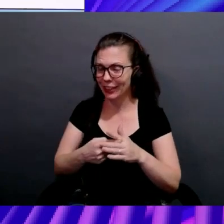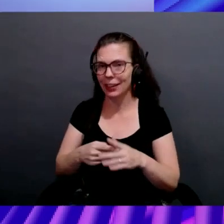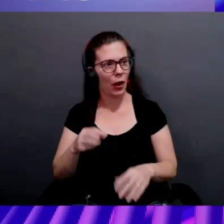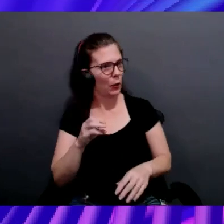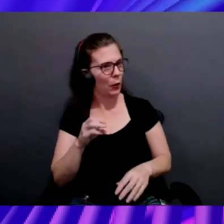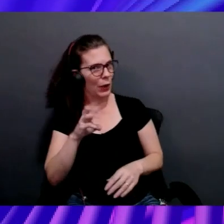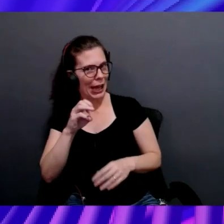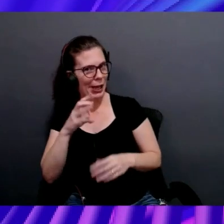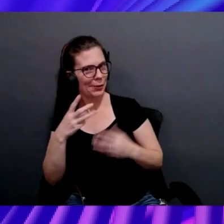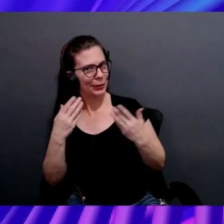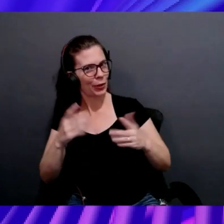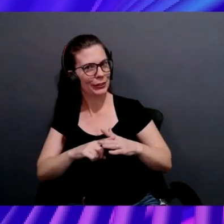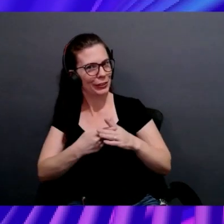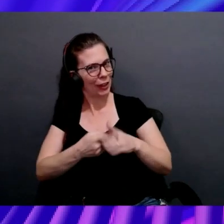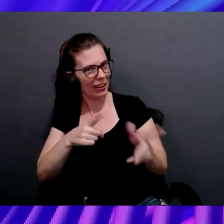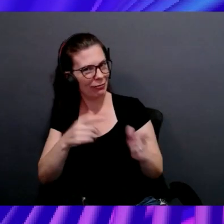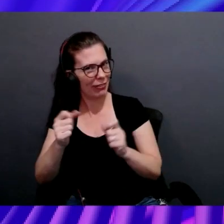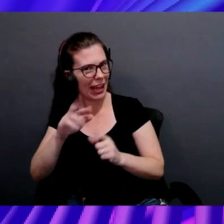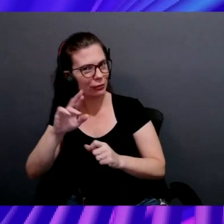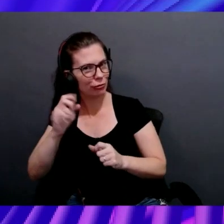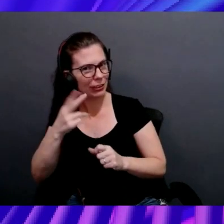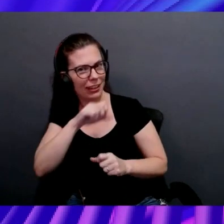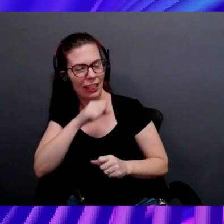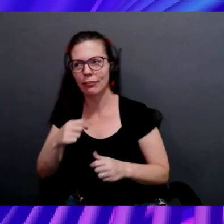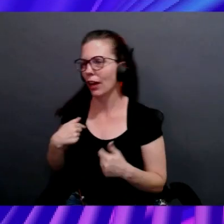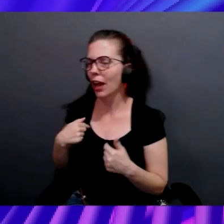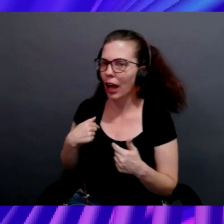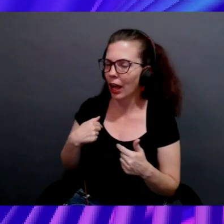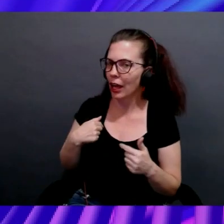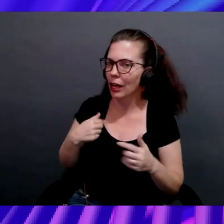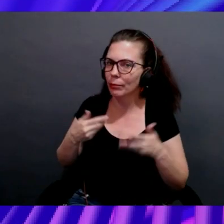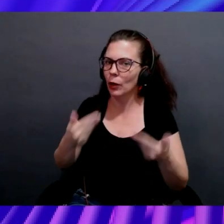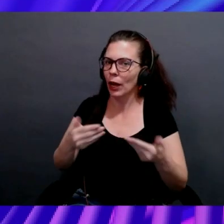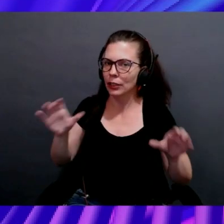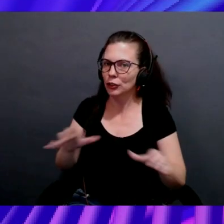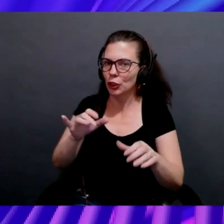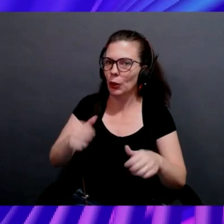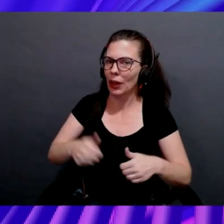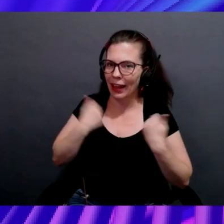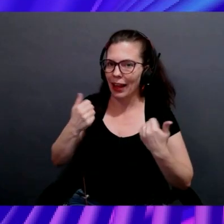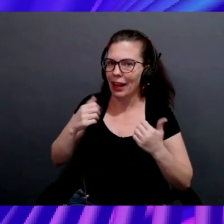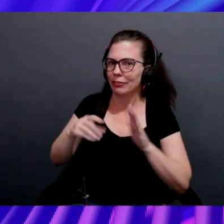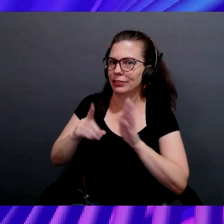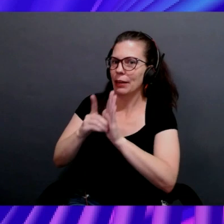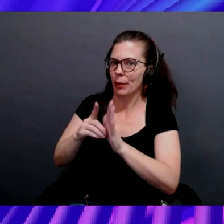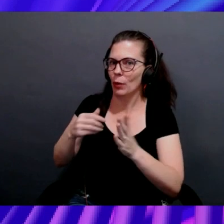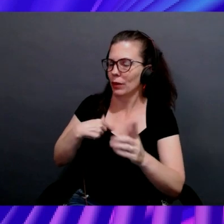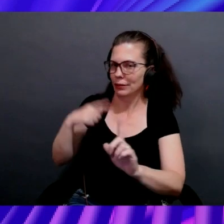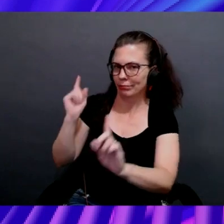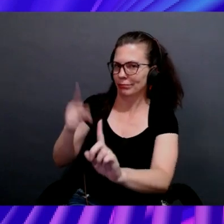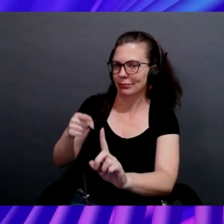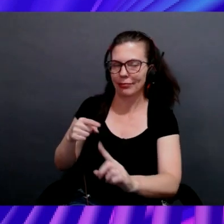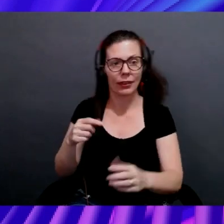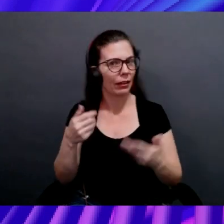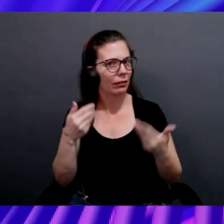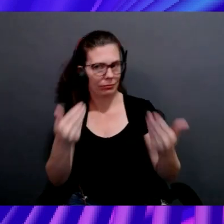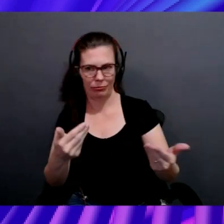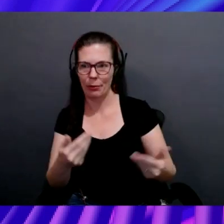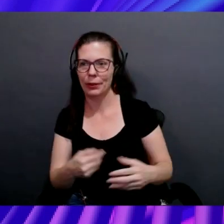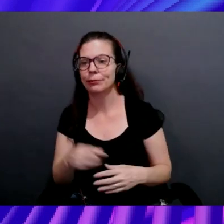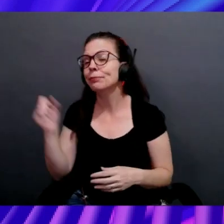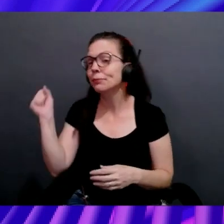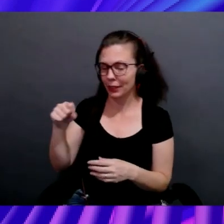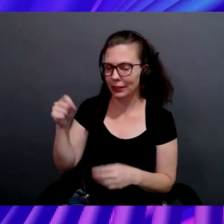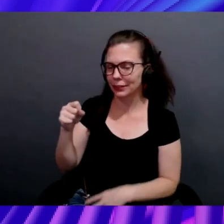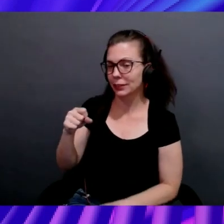into the demo. That's fast, Rich. I love this. I'm fast. I am all about the do it live demos. Okay, I love absolutely, it. Absolutely. Jumping right in. Yeah, so especially